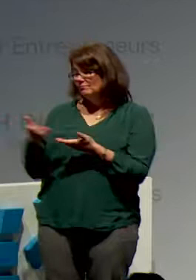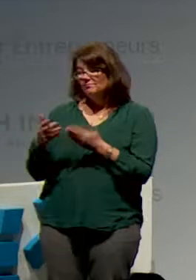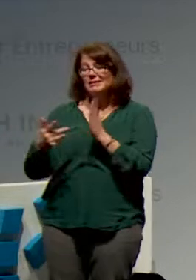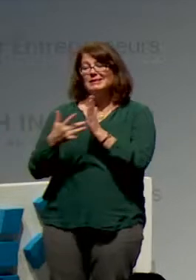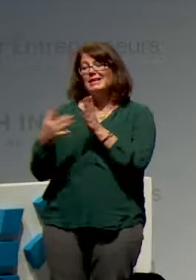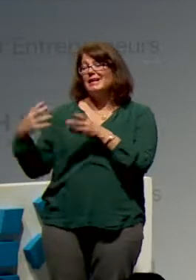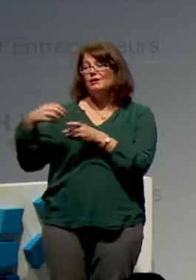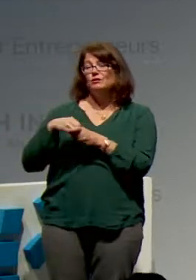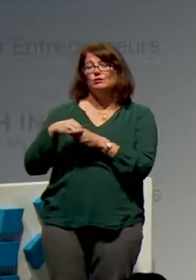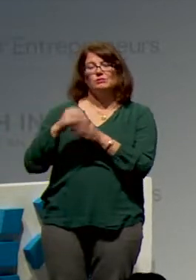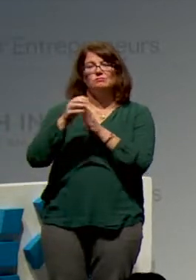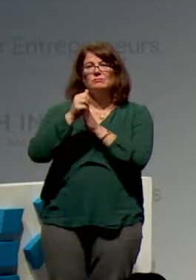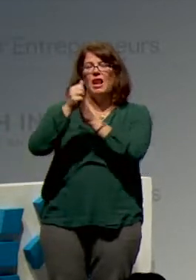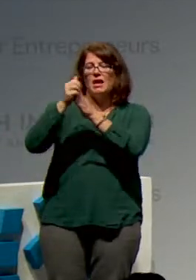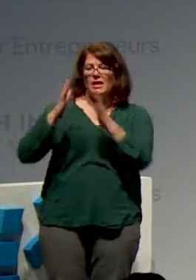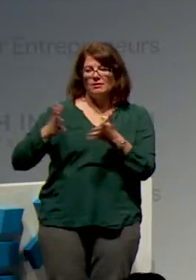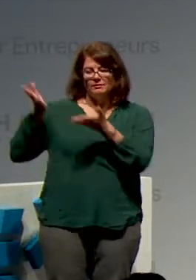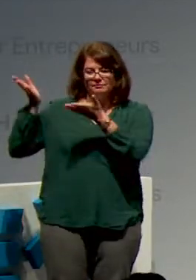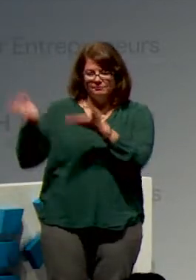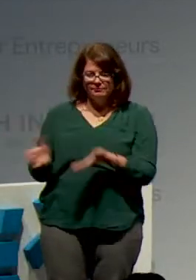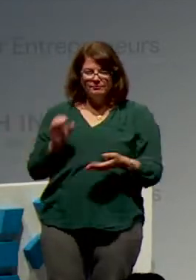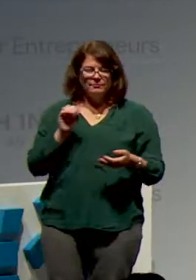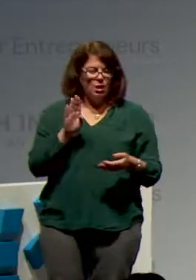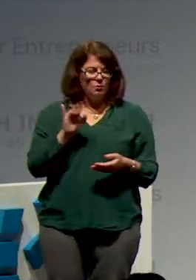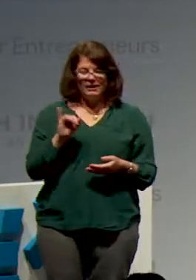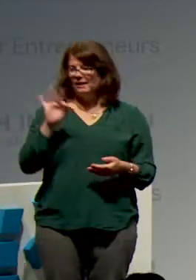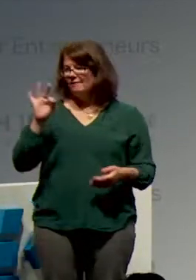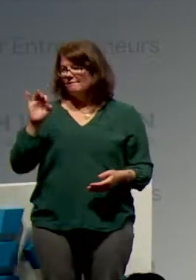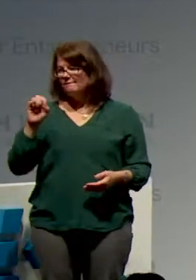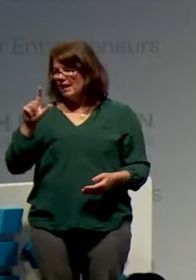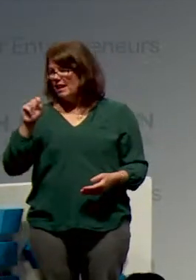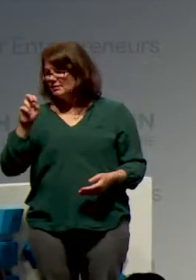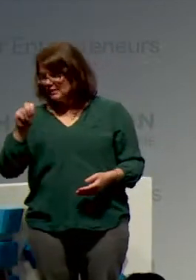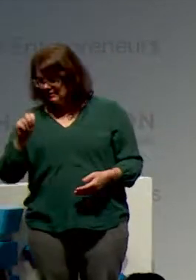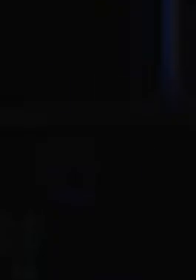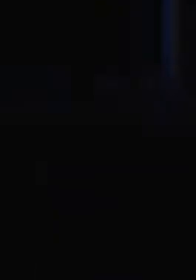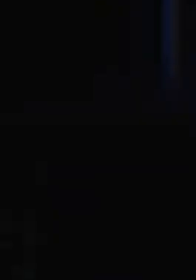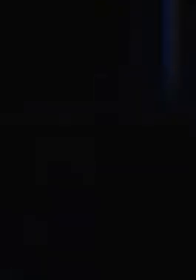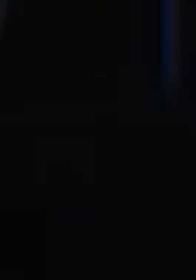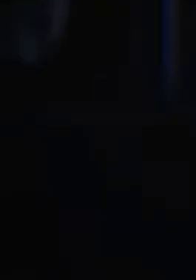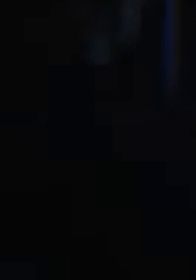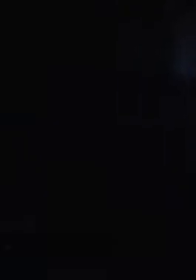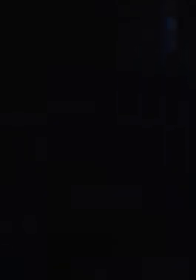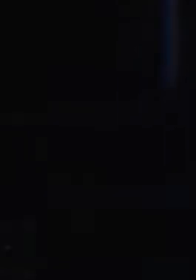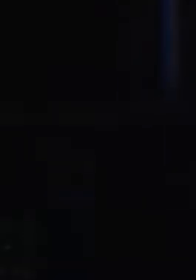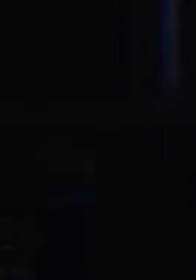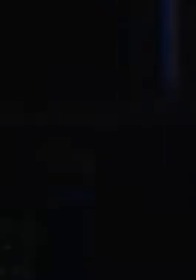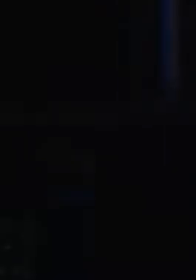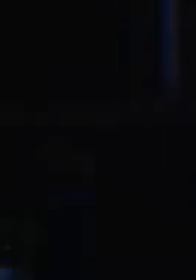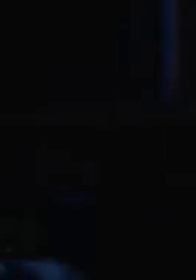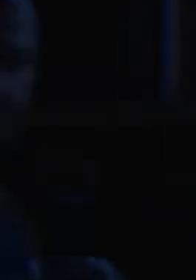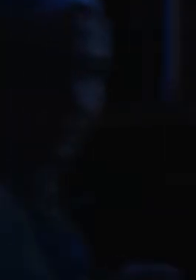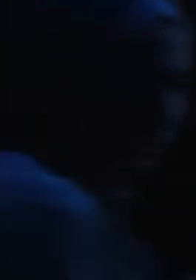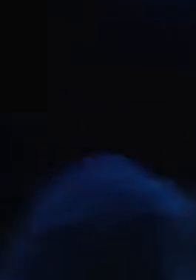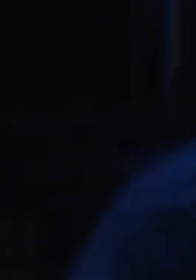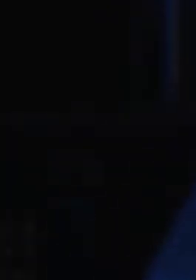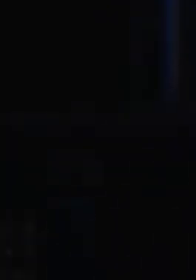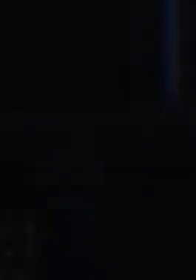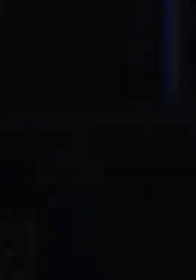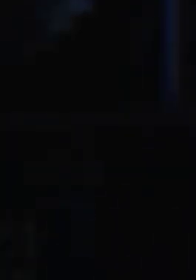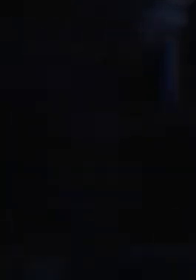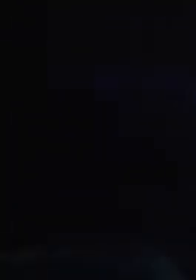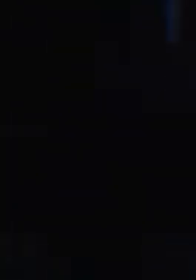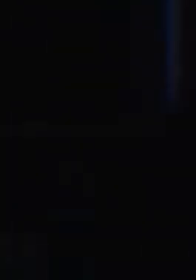entrepreneurial leaders I know, Obi Felton. Obi is the leader of early stage projects at X, the team